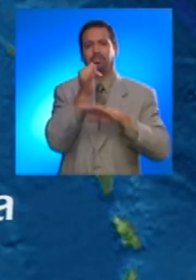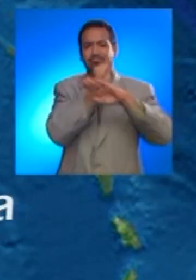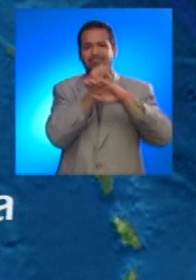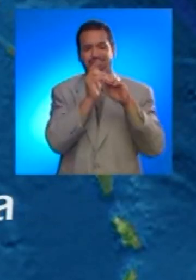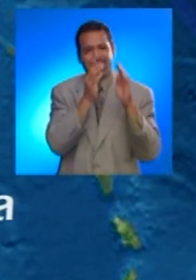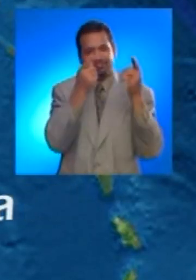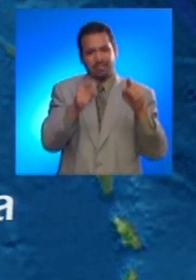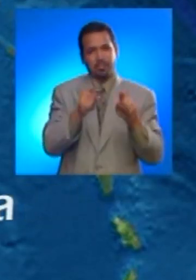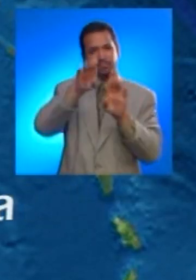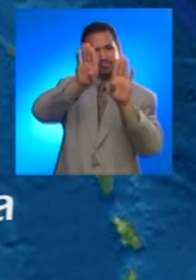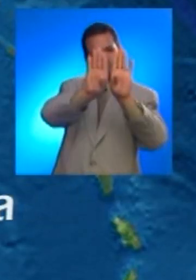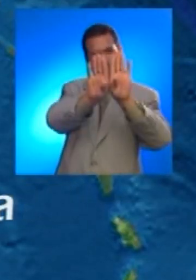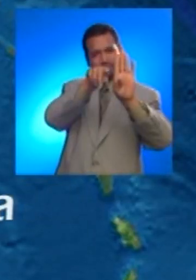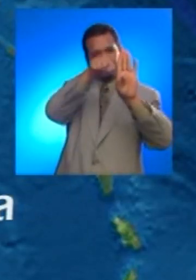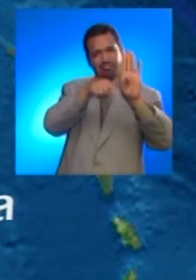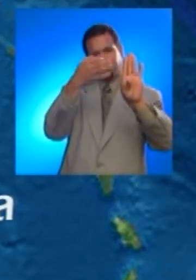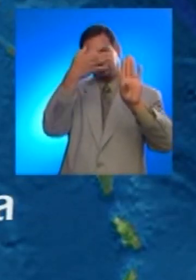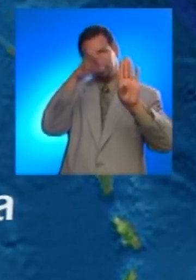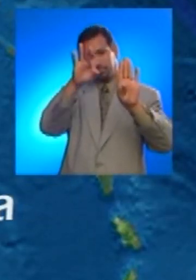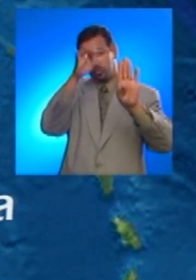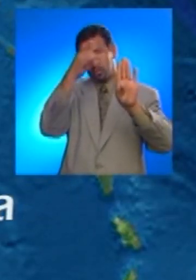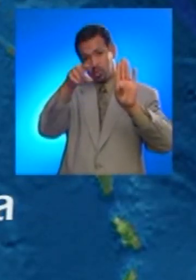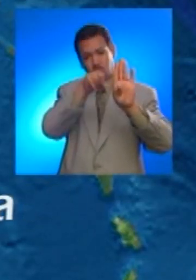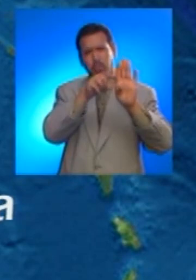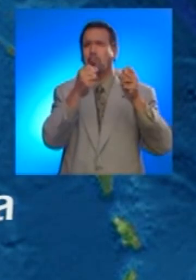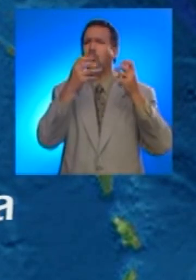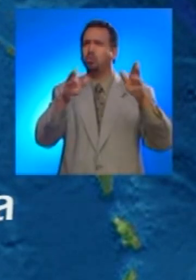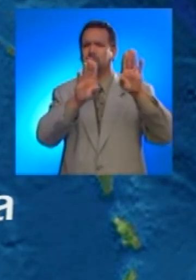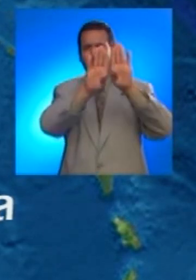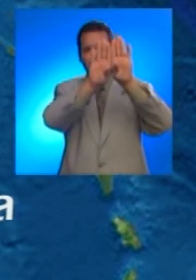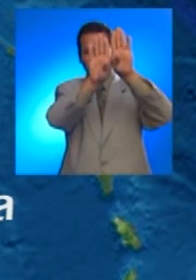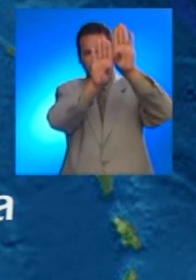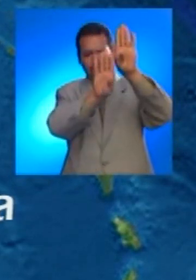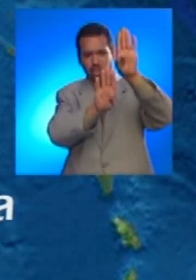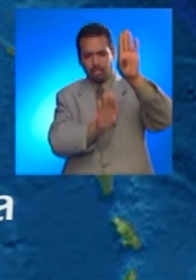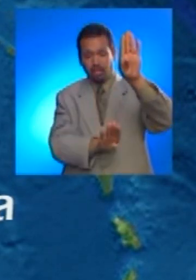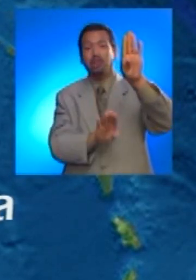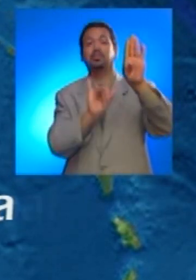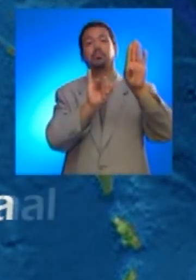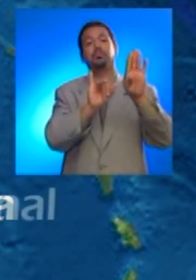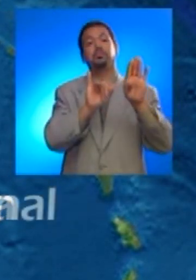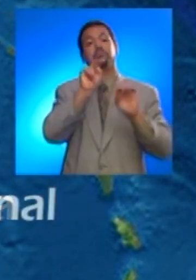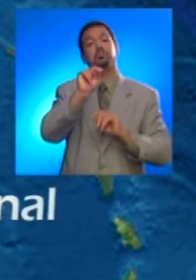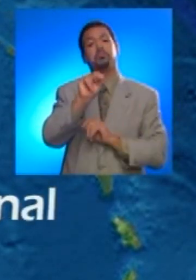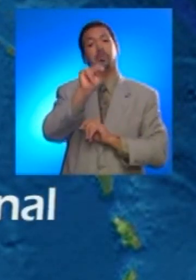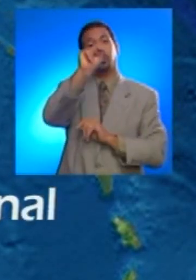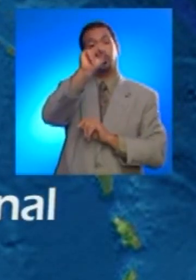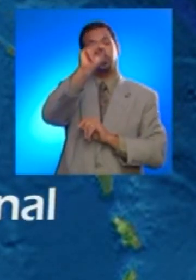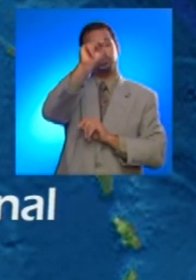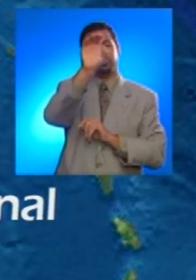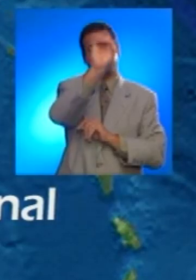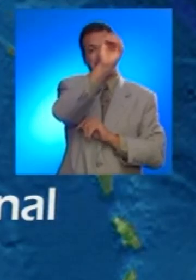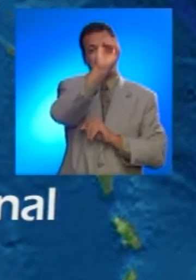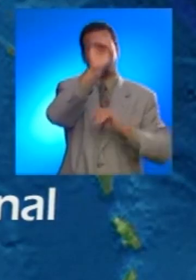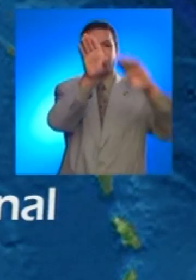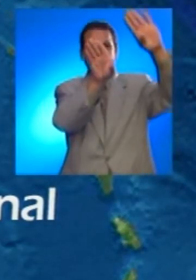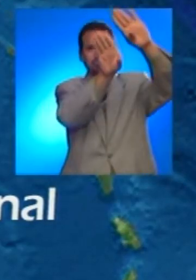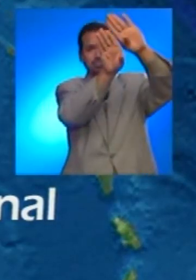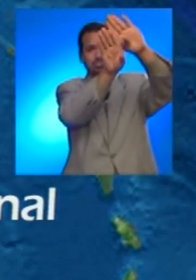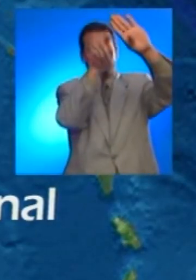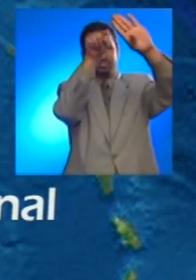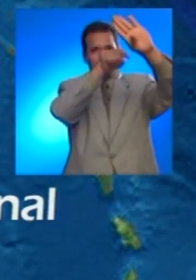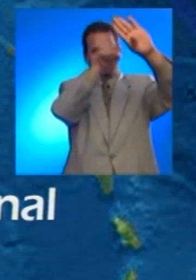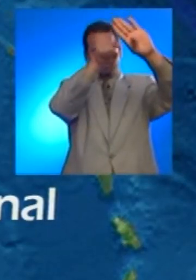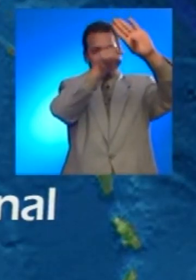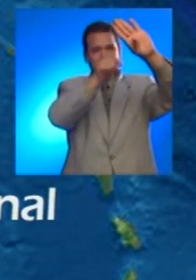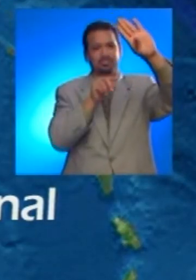where the 1918 earthquake occurred, is another zone with many faults. To the northwest, the septentrional fault extends